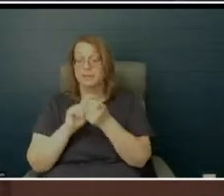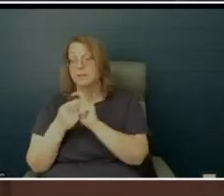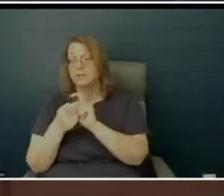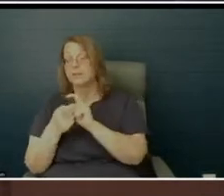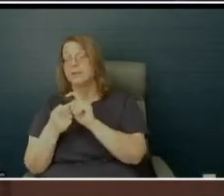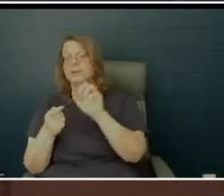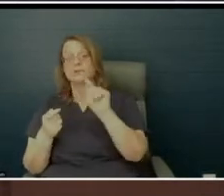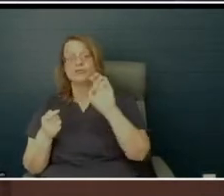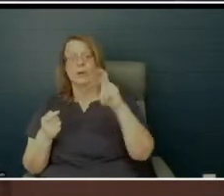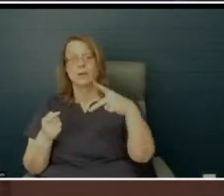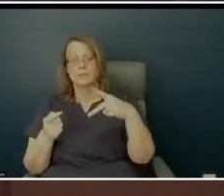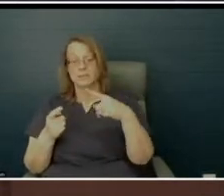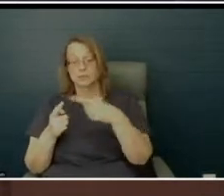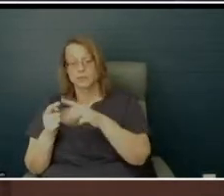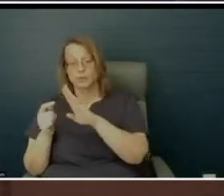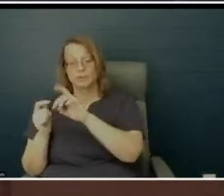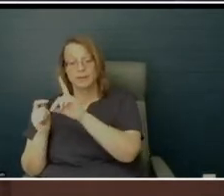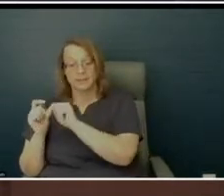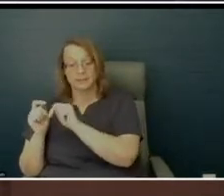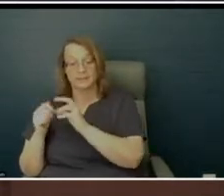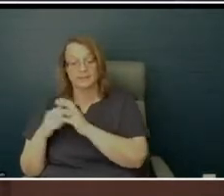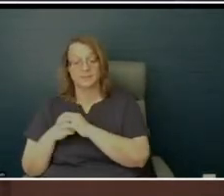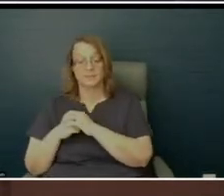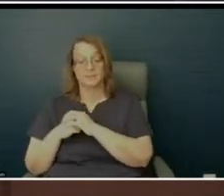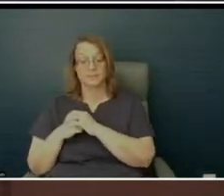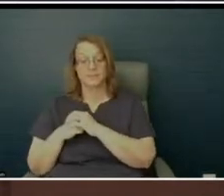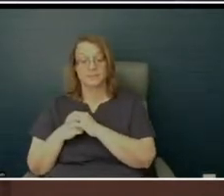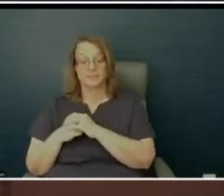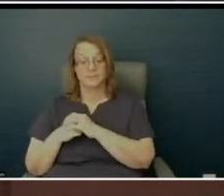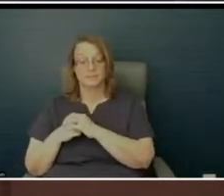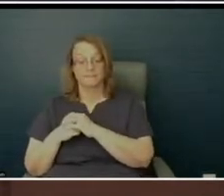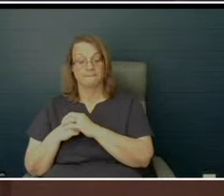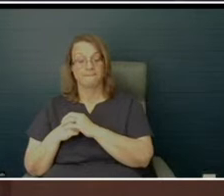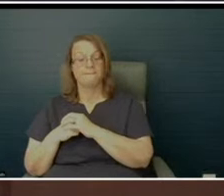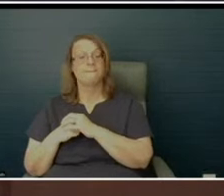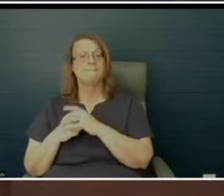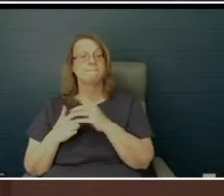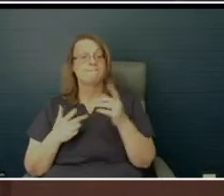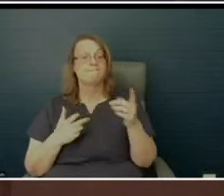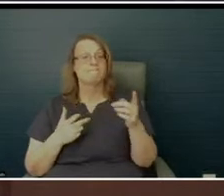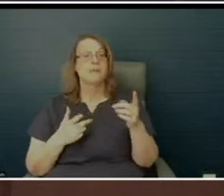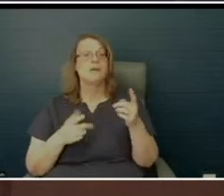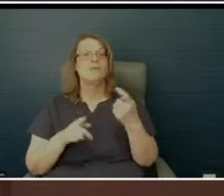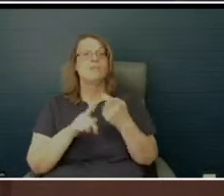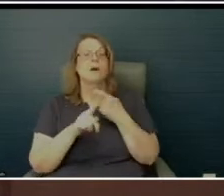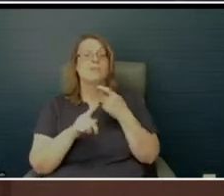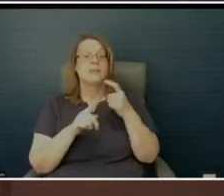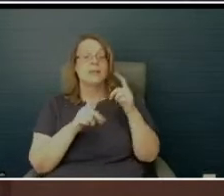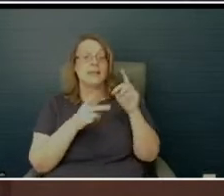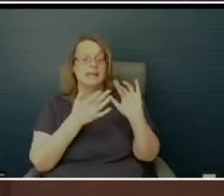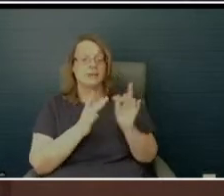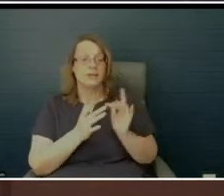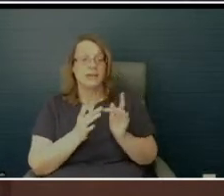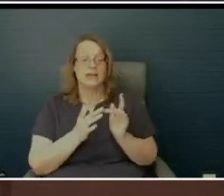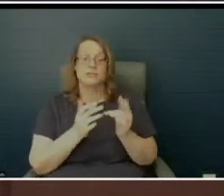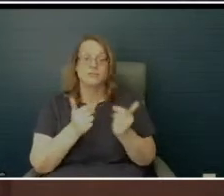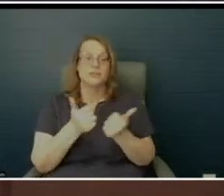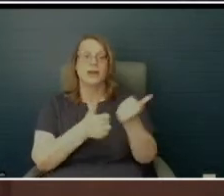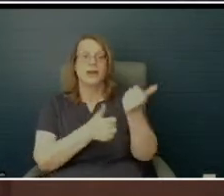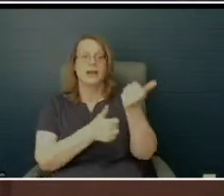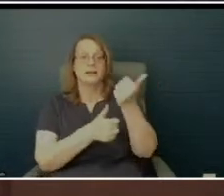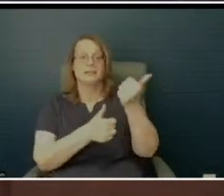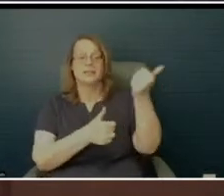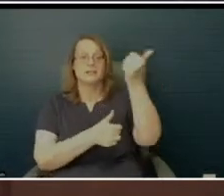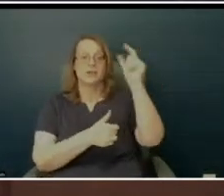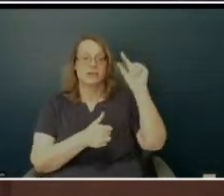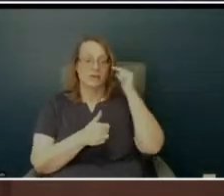wild, baseless conspiracy theory made it from the recesses of the internet to the highest echelons of our government.